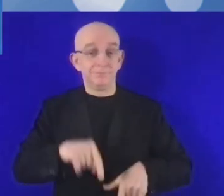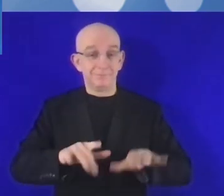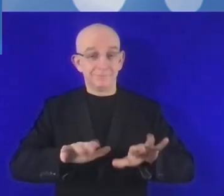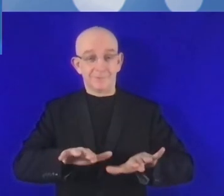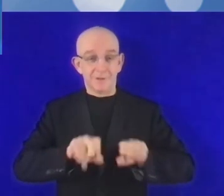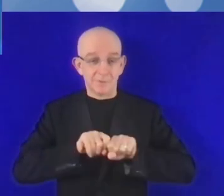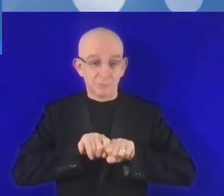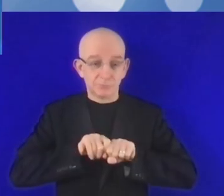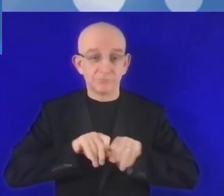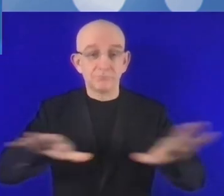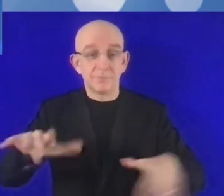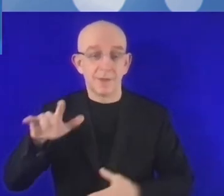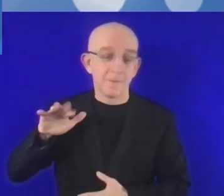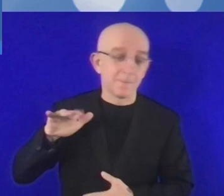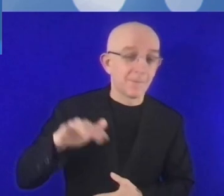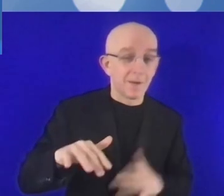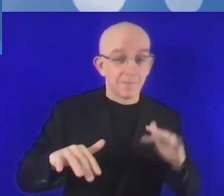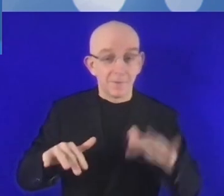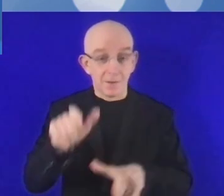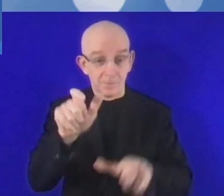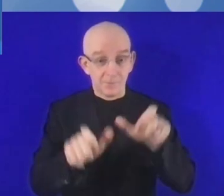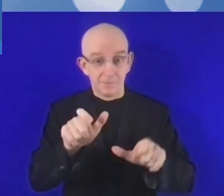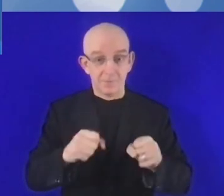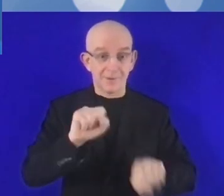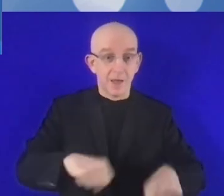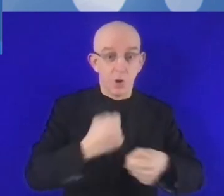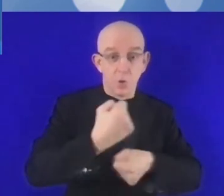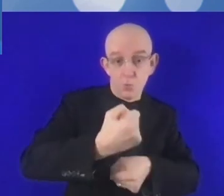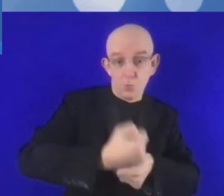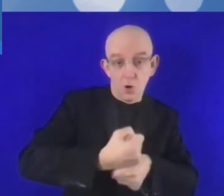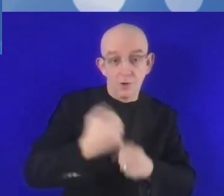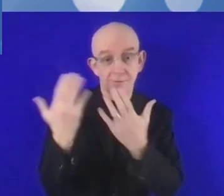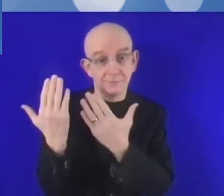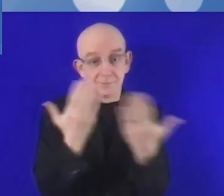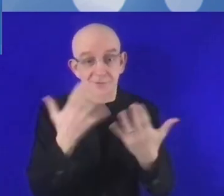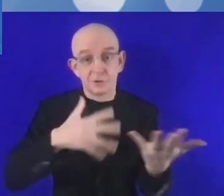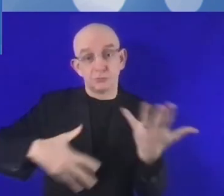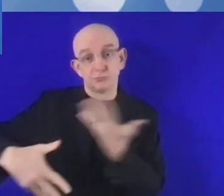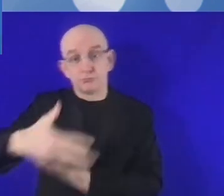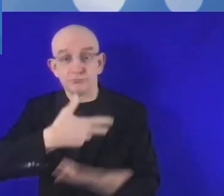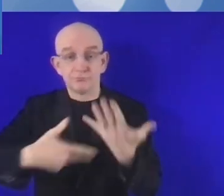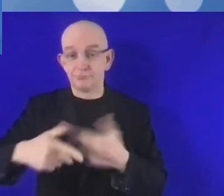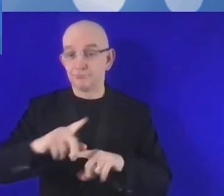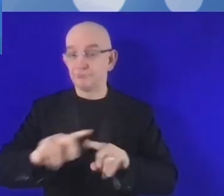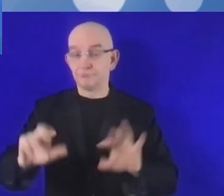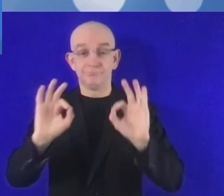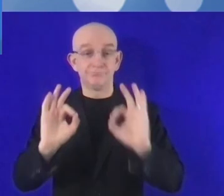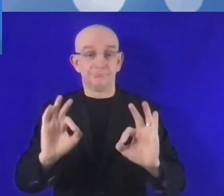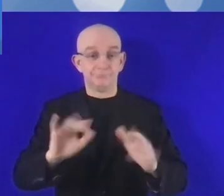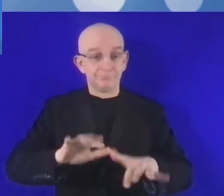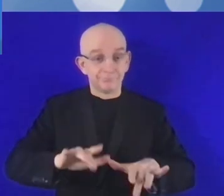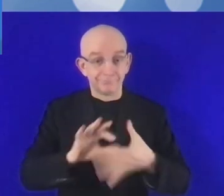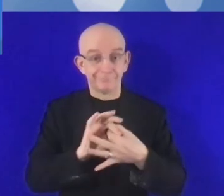online. But the pandemic has also magnified the digital divide and the dark side of technology. The lightning fast spread